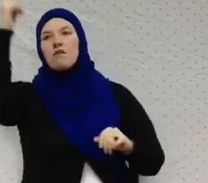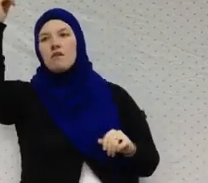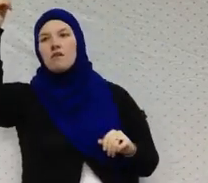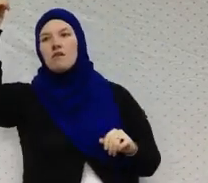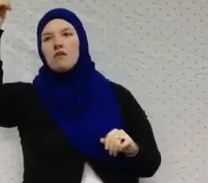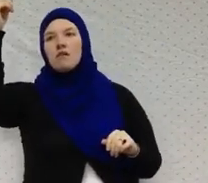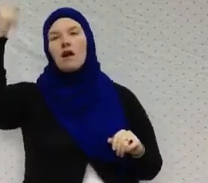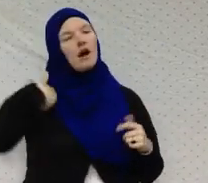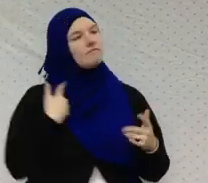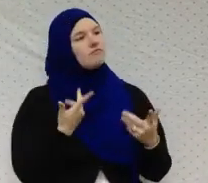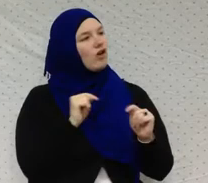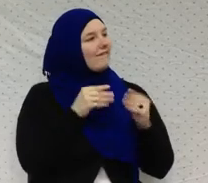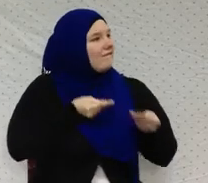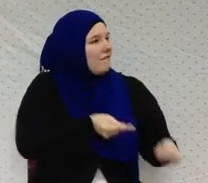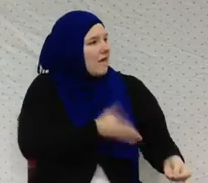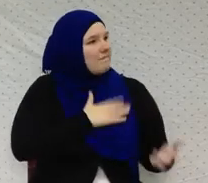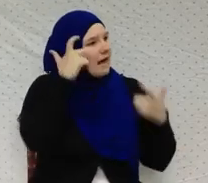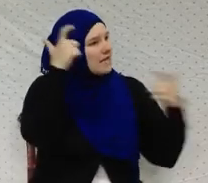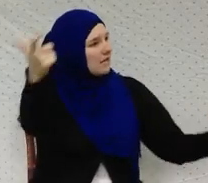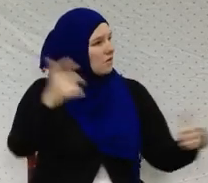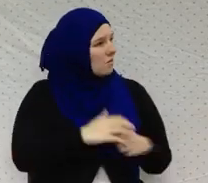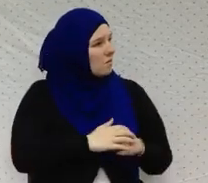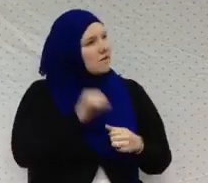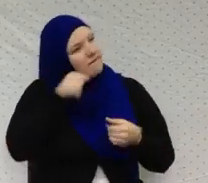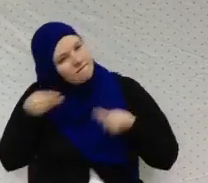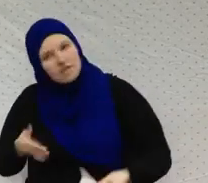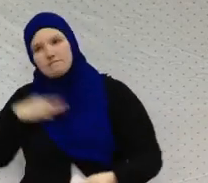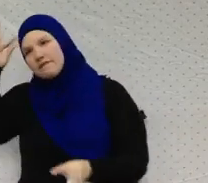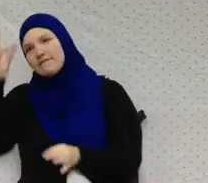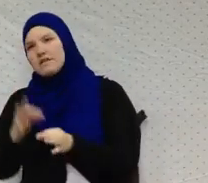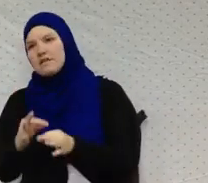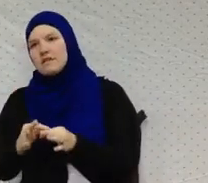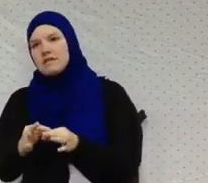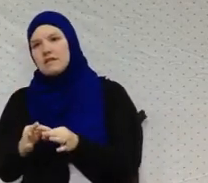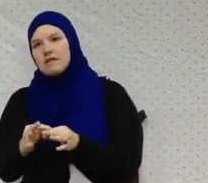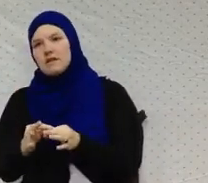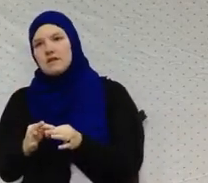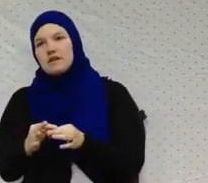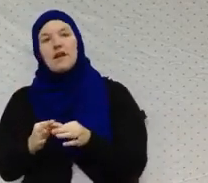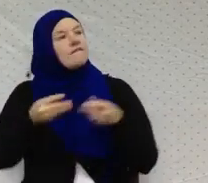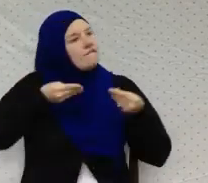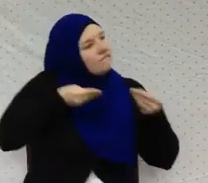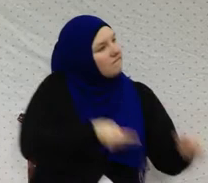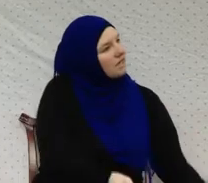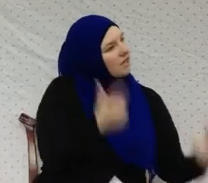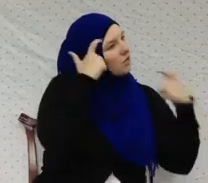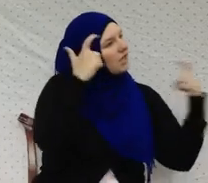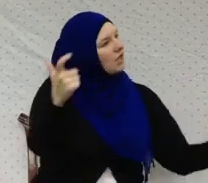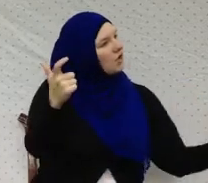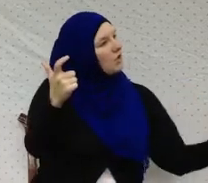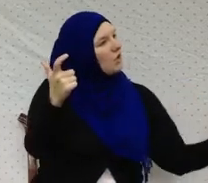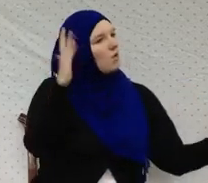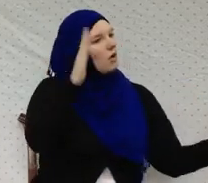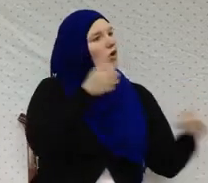other than Allah. I'm worshipping my ego. And it gets in the way of peace between